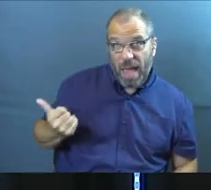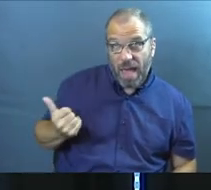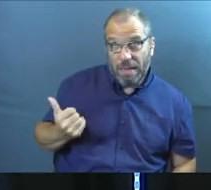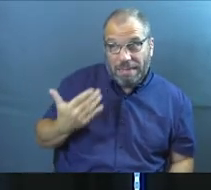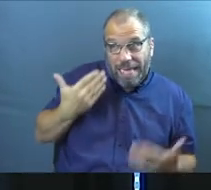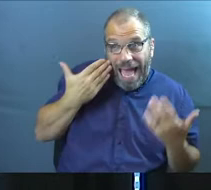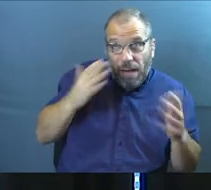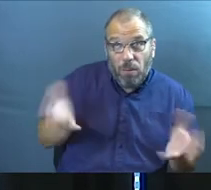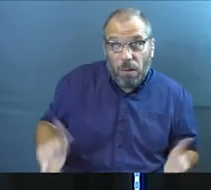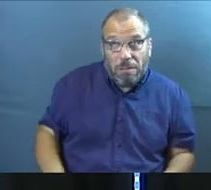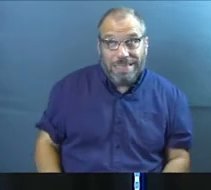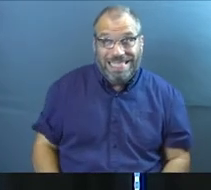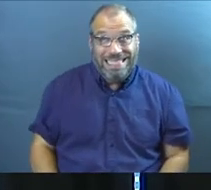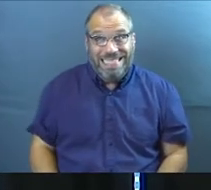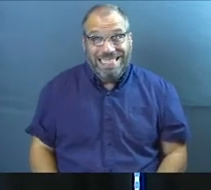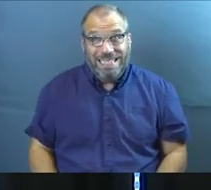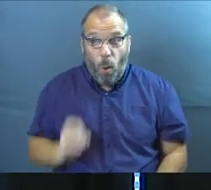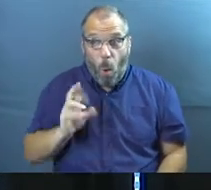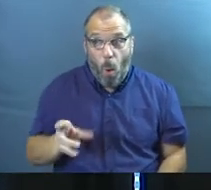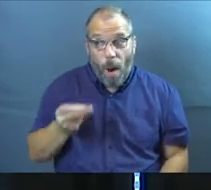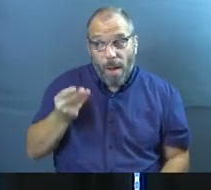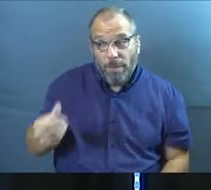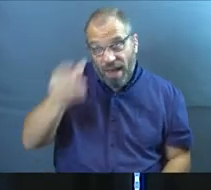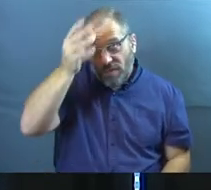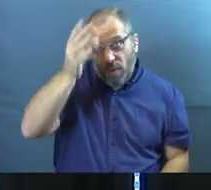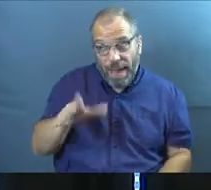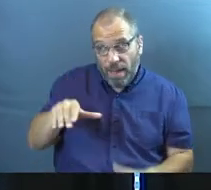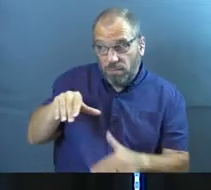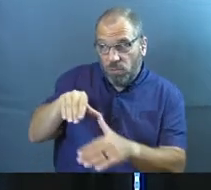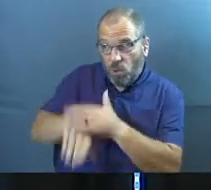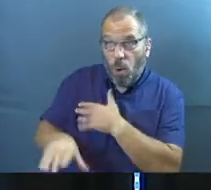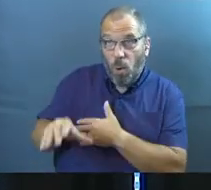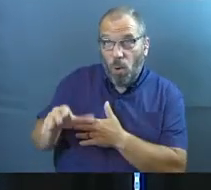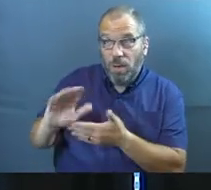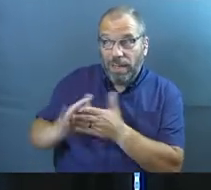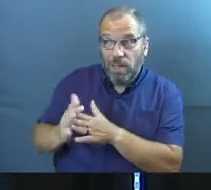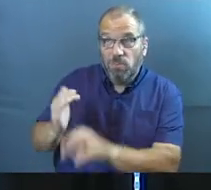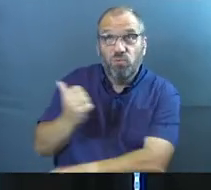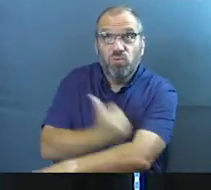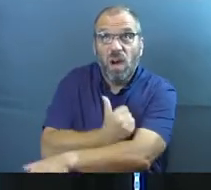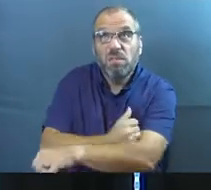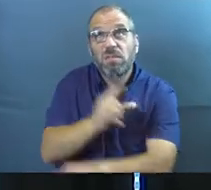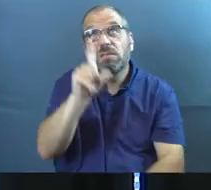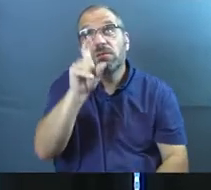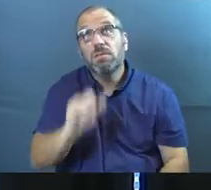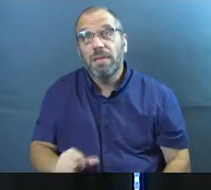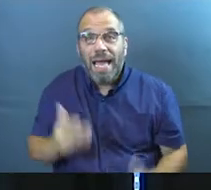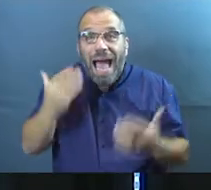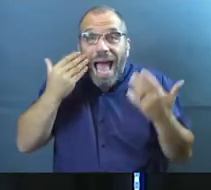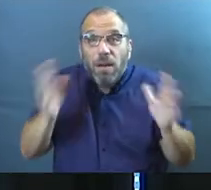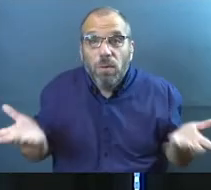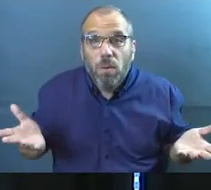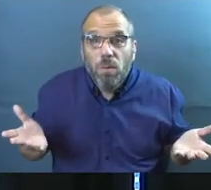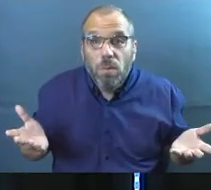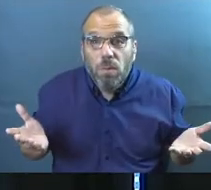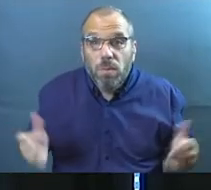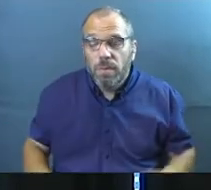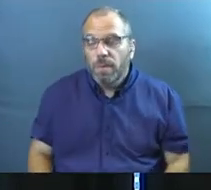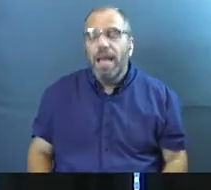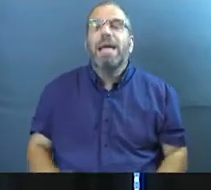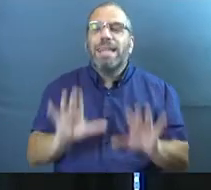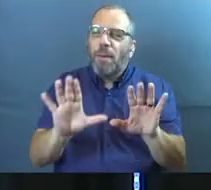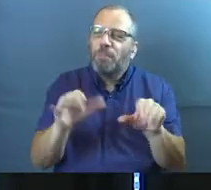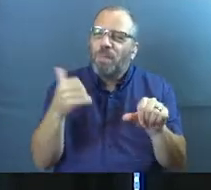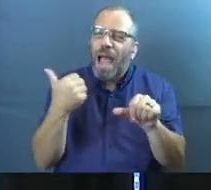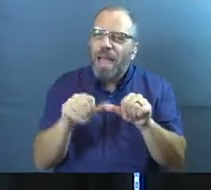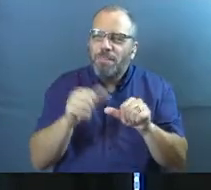I don't know. Or did I just pay for a guy to just go get drugs somewhere? I don't know. And